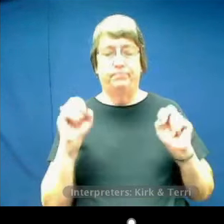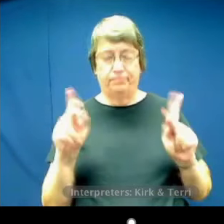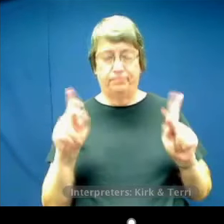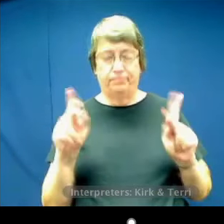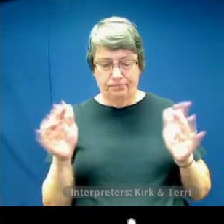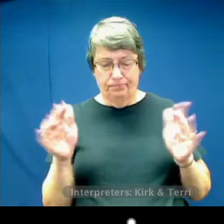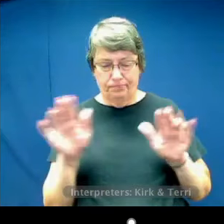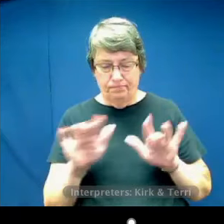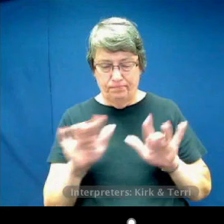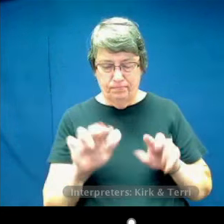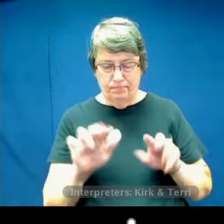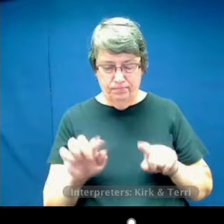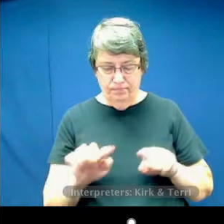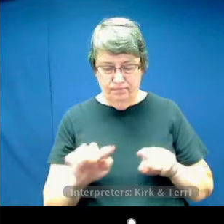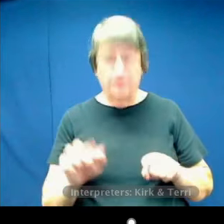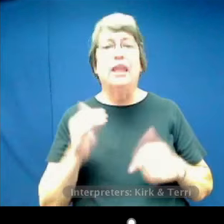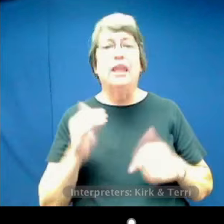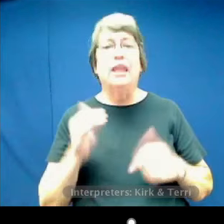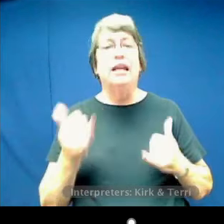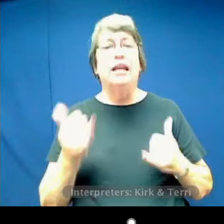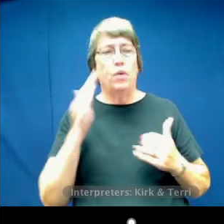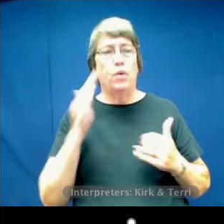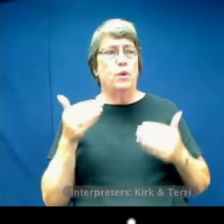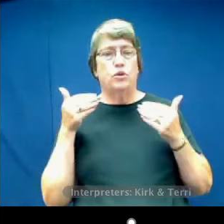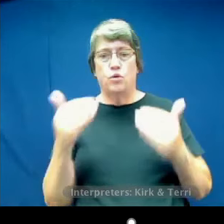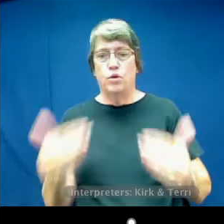Okay. We're going to move on.